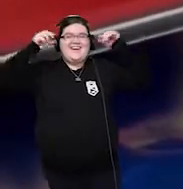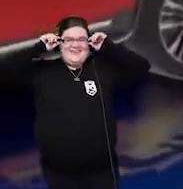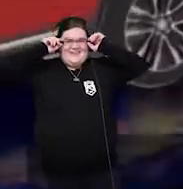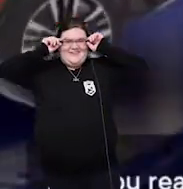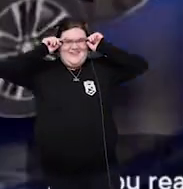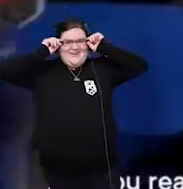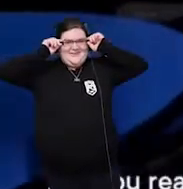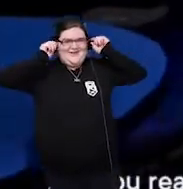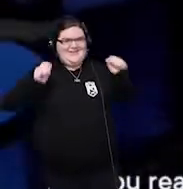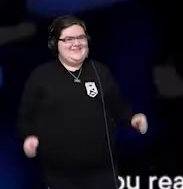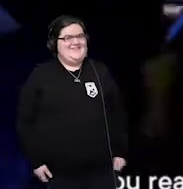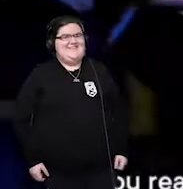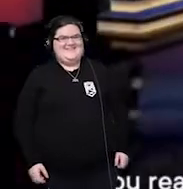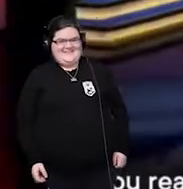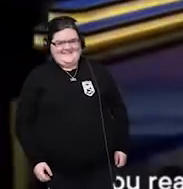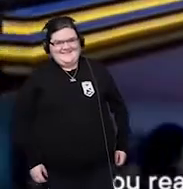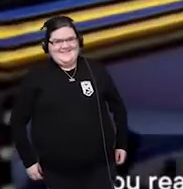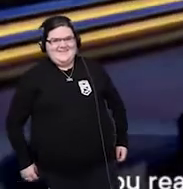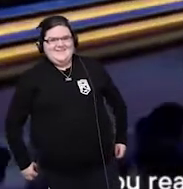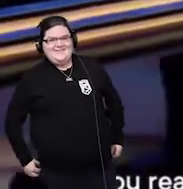Oh, I got glasses on too, boys.